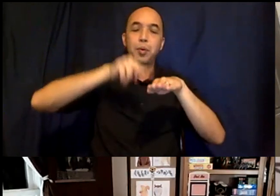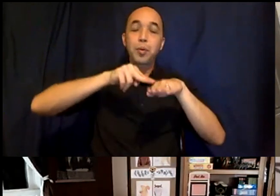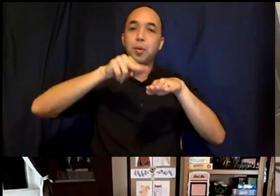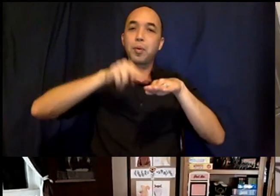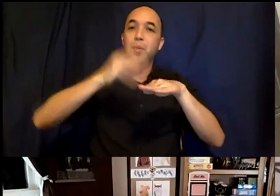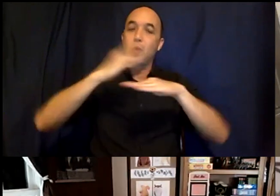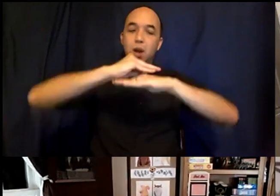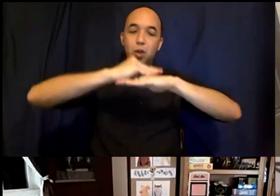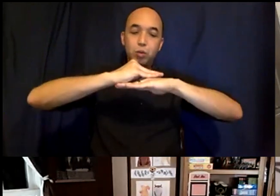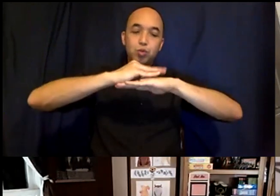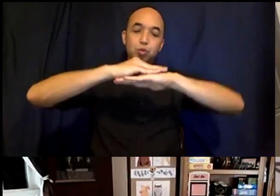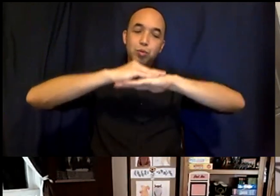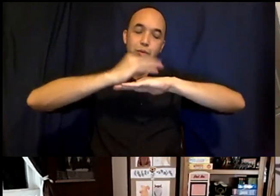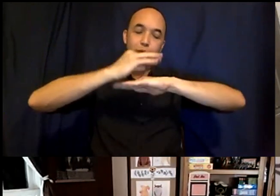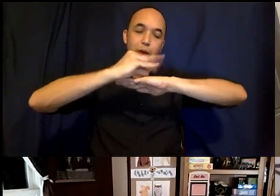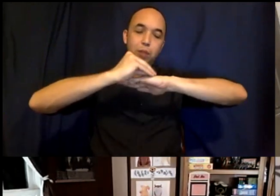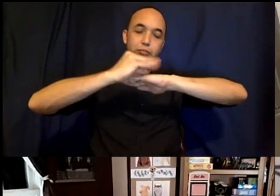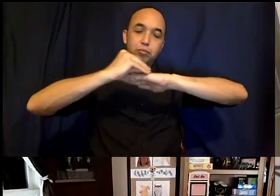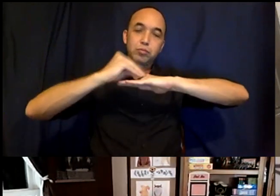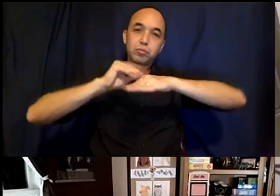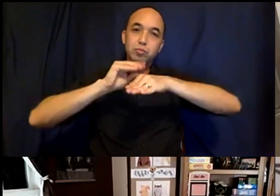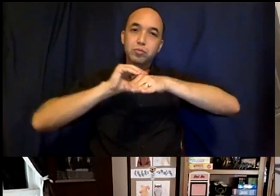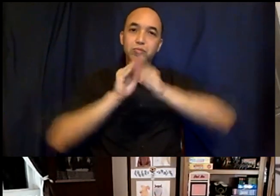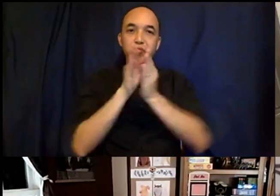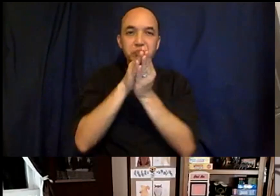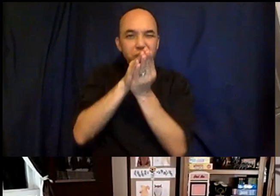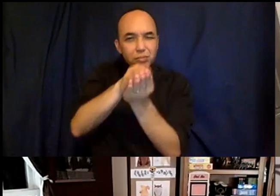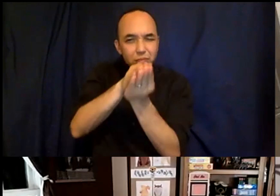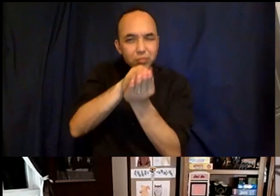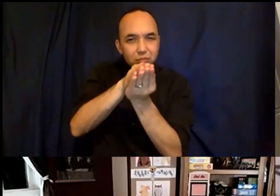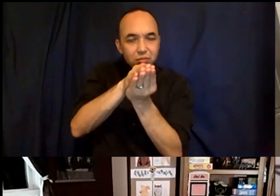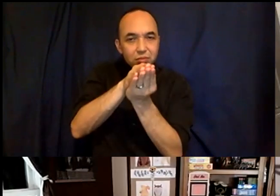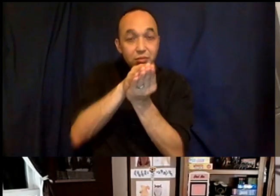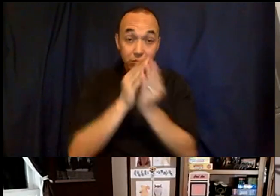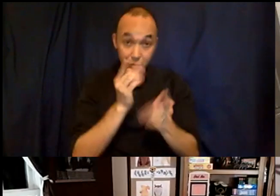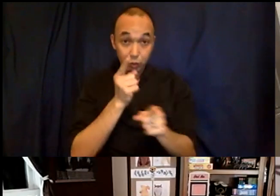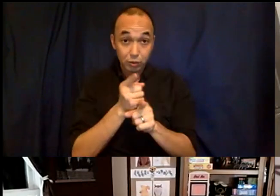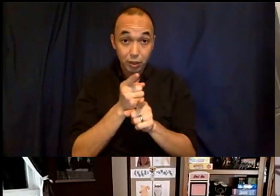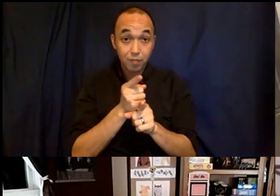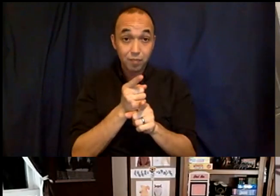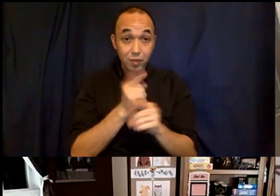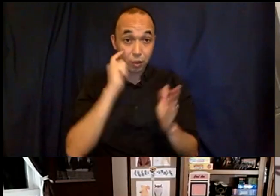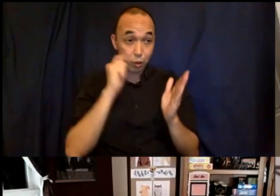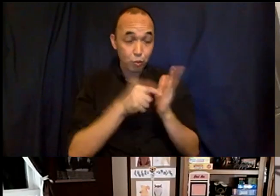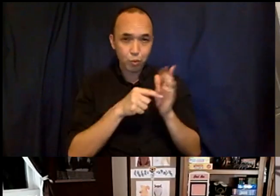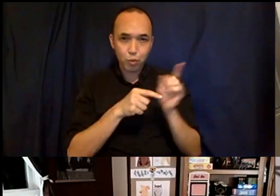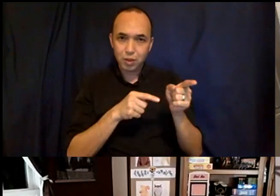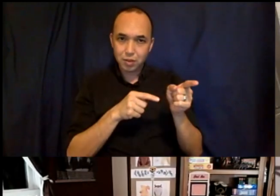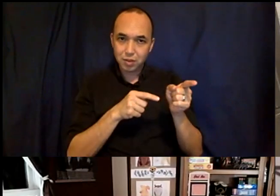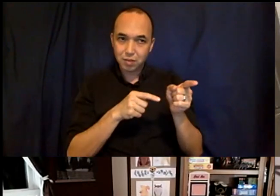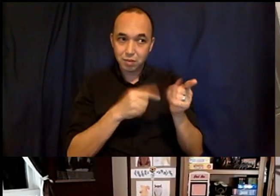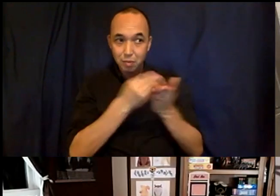come together. You'll notice that like in your packaged Pop-Tarts, even though they're packaged and machine made, they still